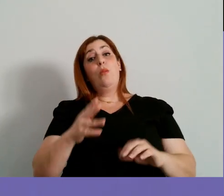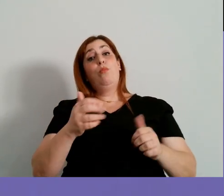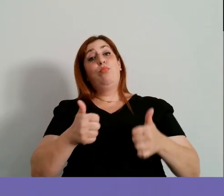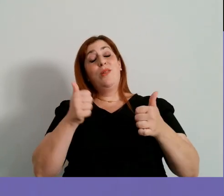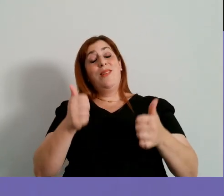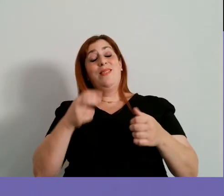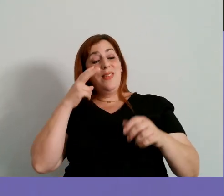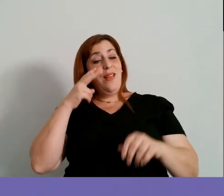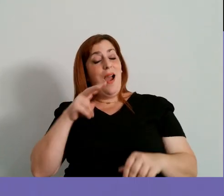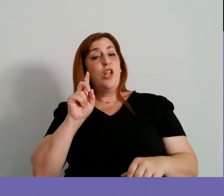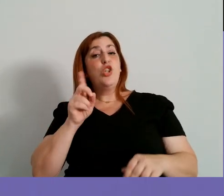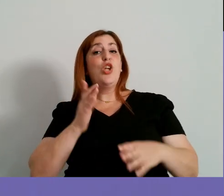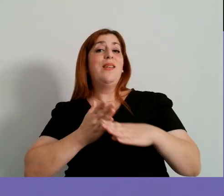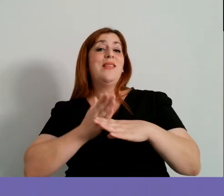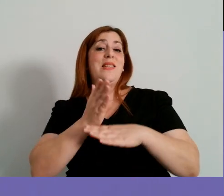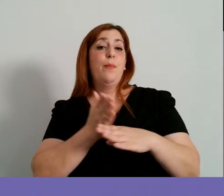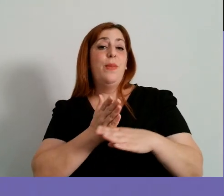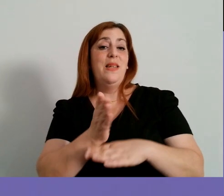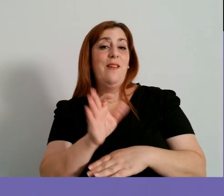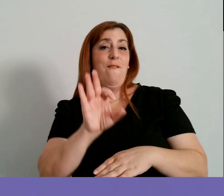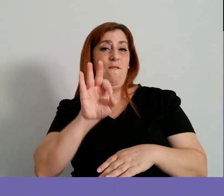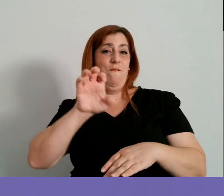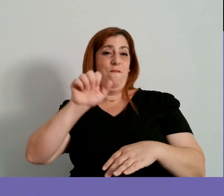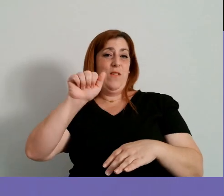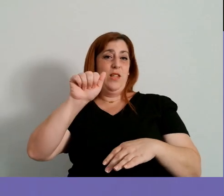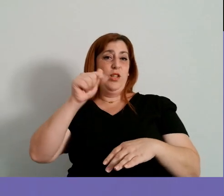only when you are